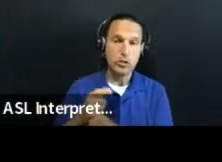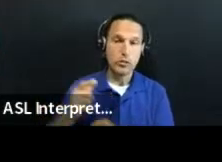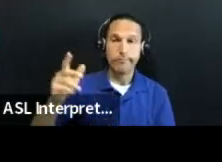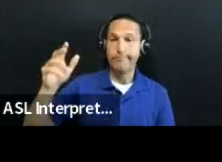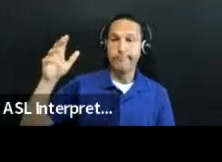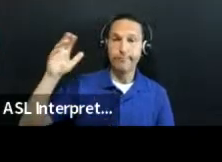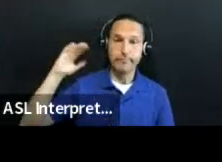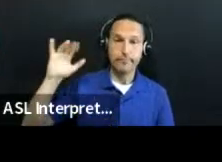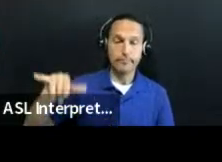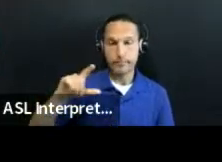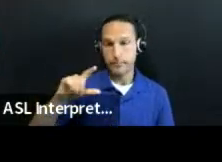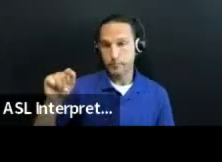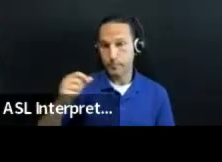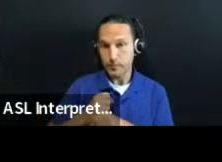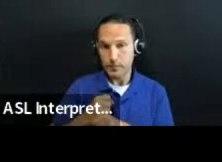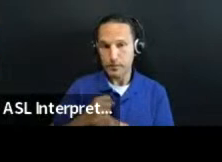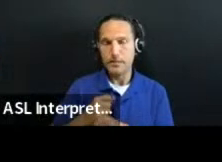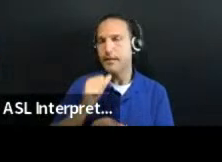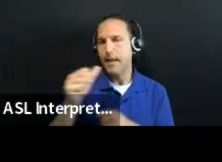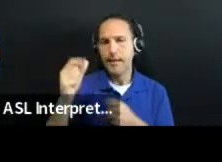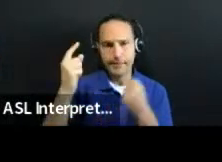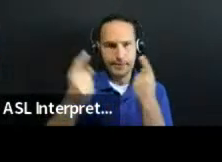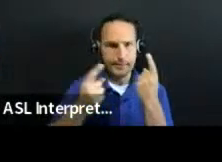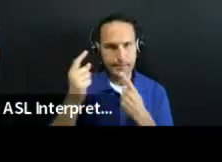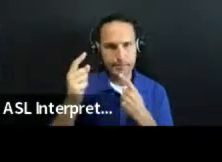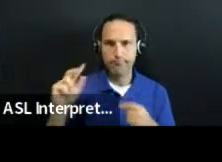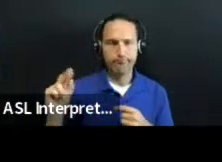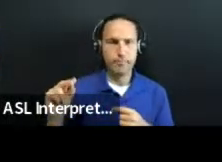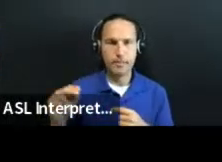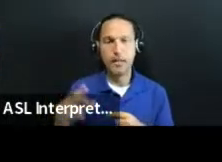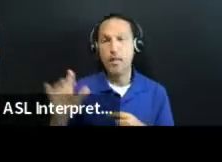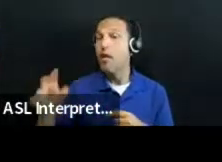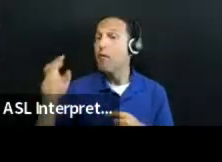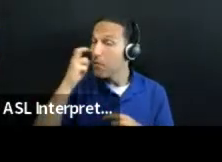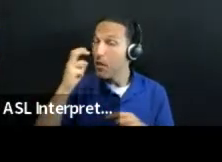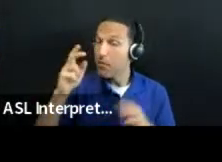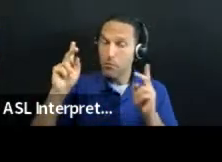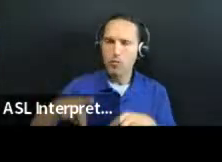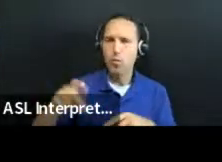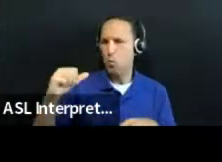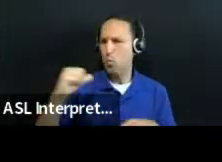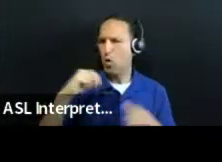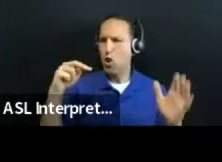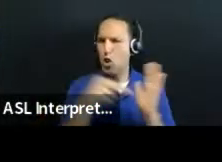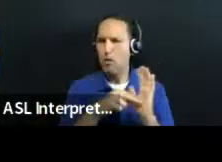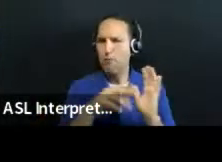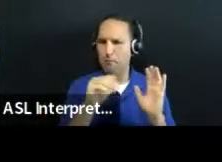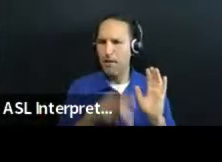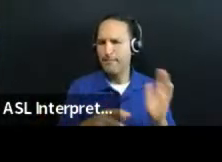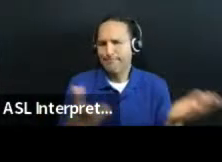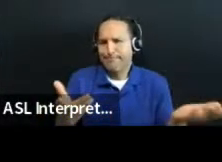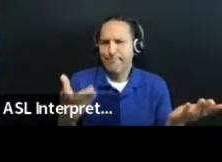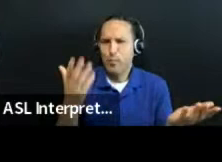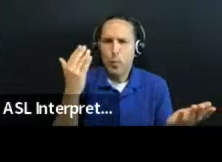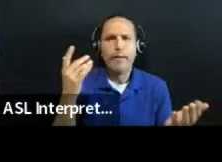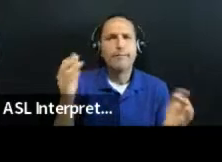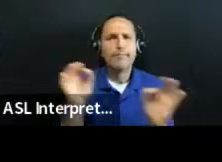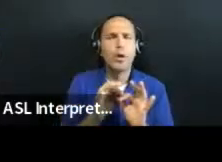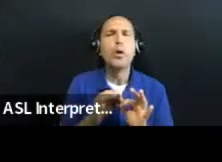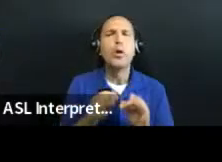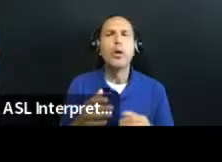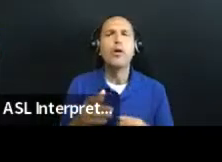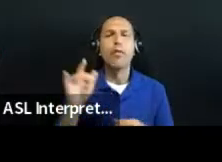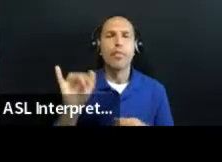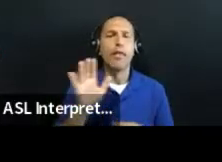years ago, it wasn't even considered. Right. Well, a blind person's not even going to look at a map. What difference does it make? That was sort